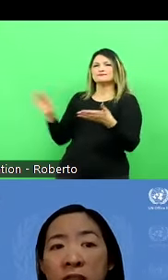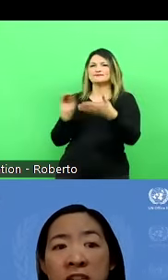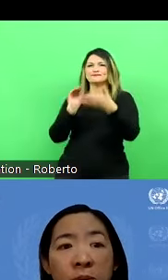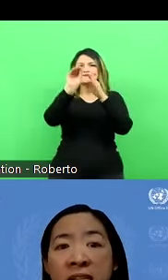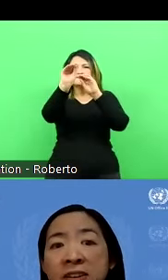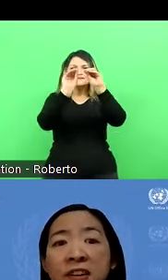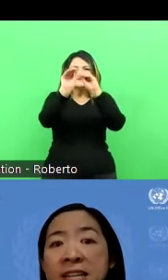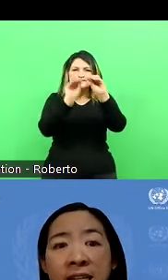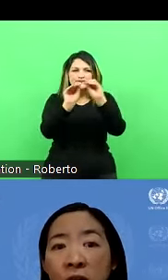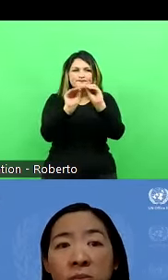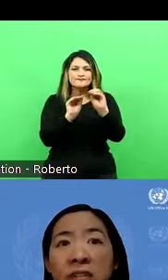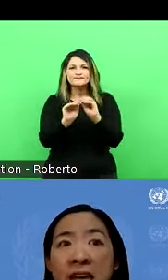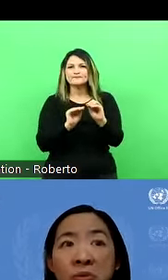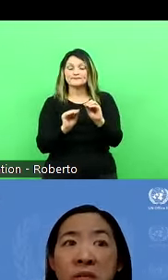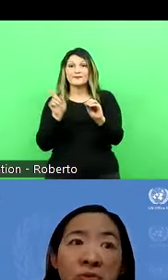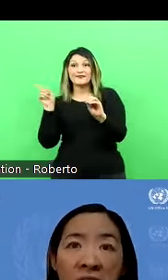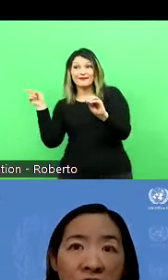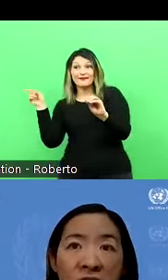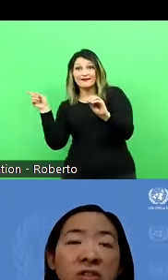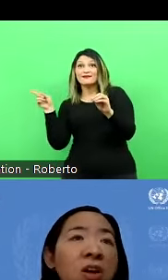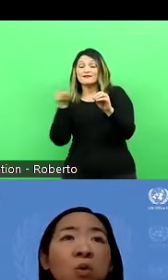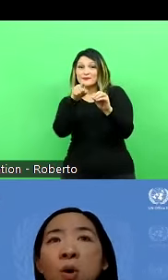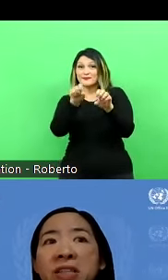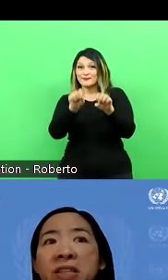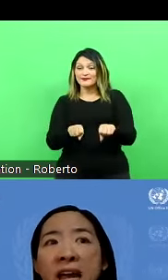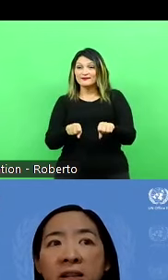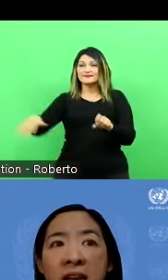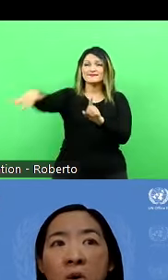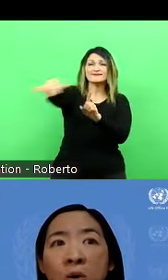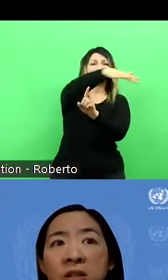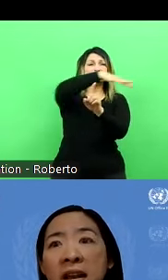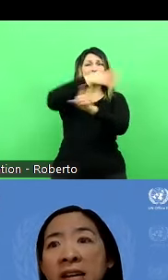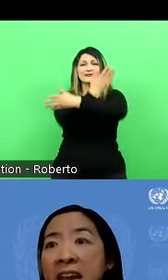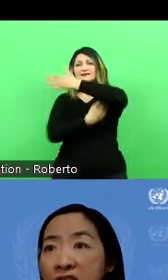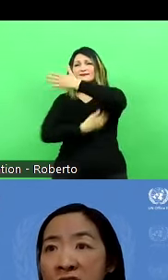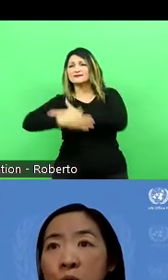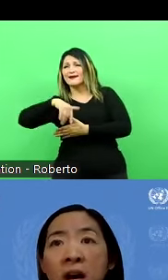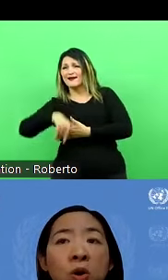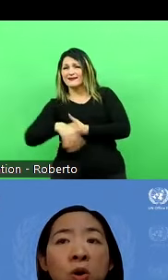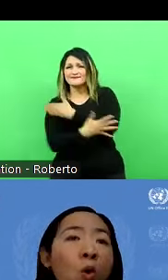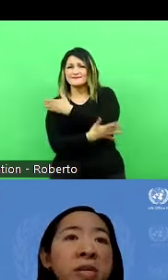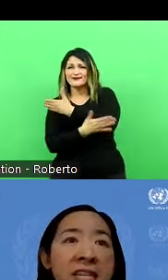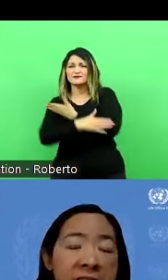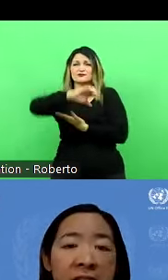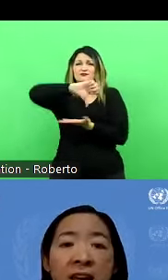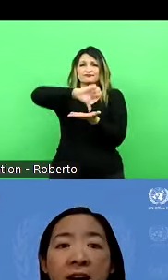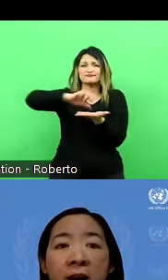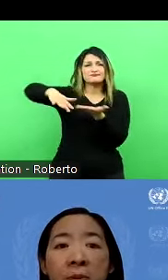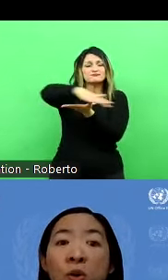with disabilities are facing in terms of disaster risk reductions, who are the stakeholders that are engaging, who are the